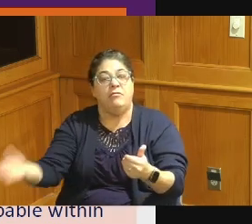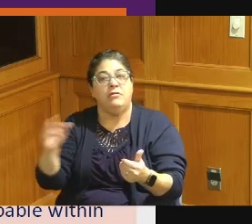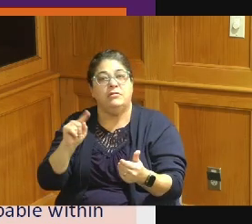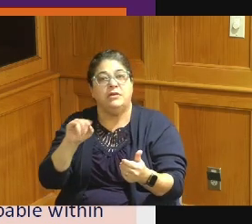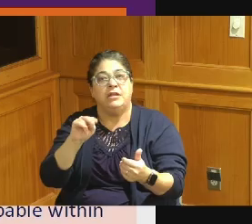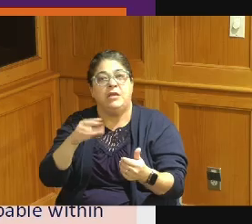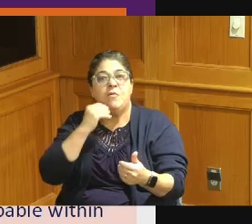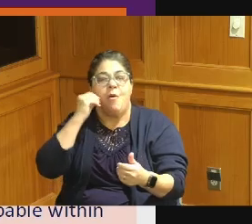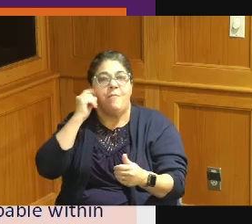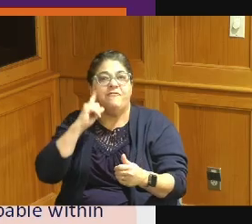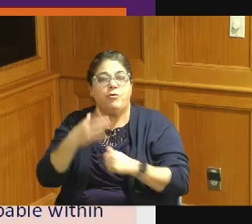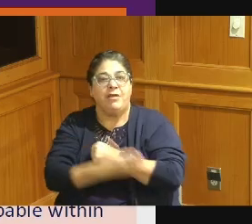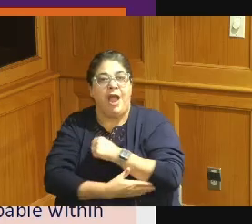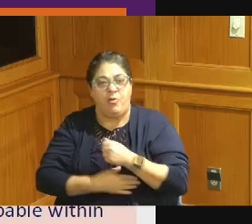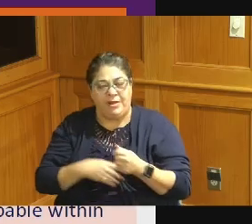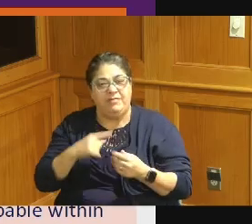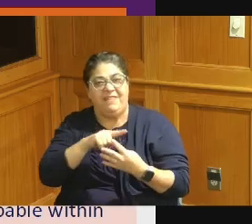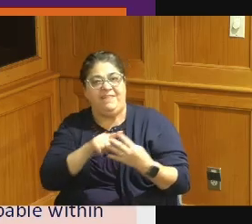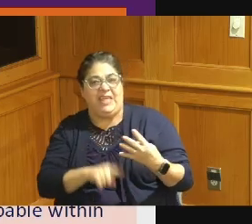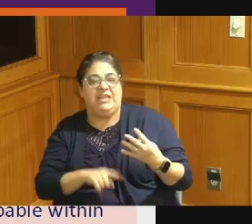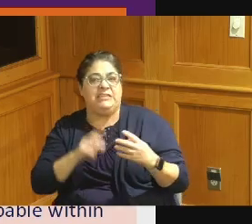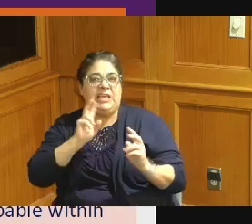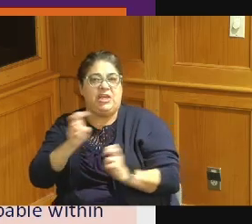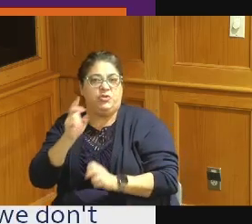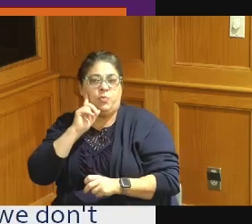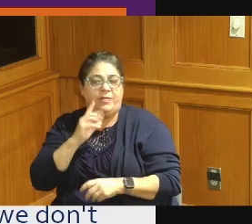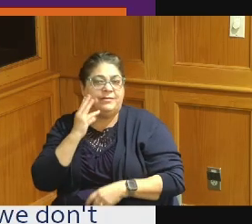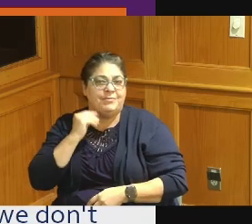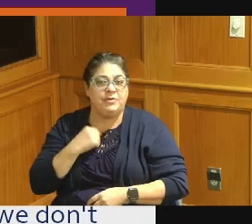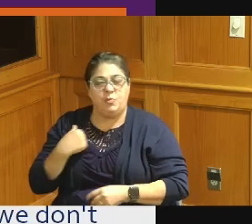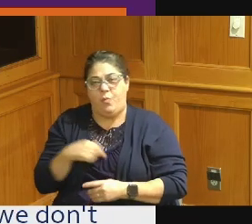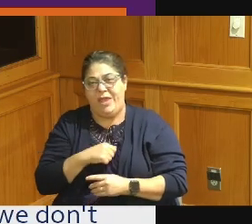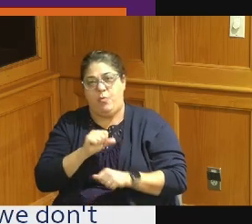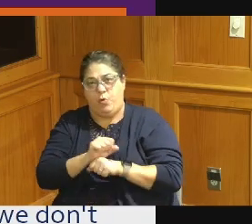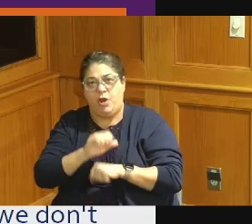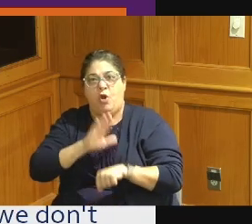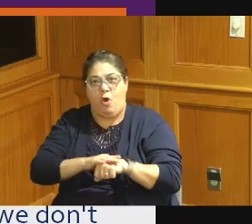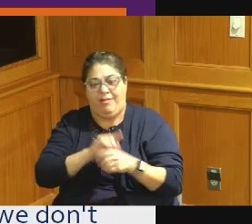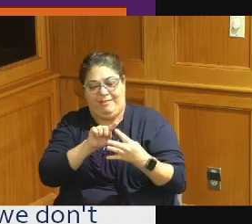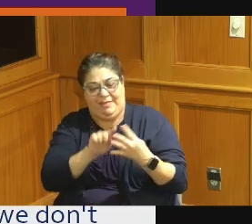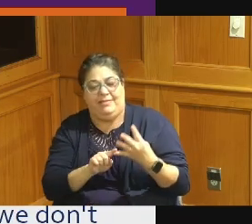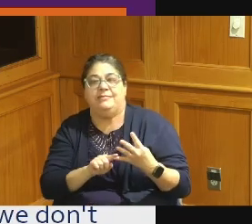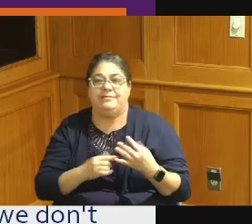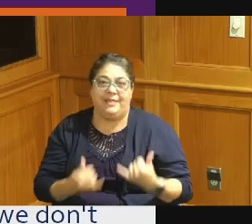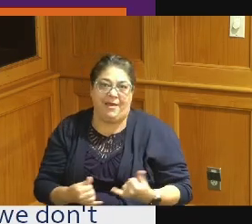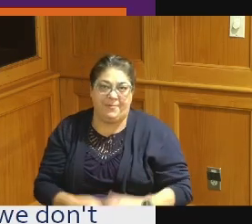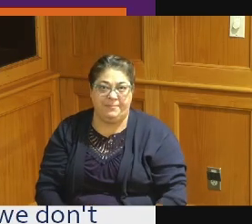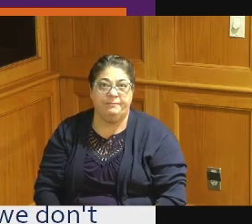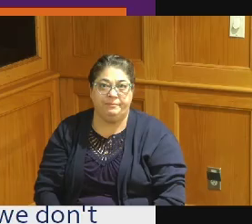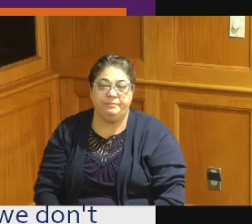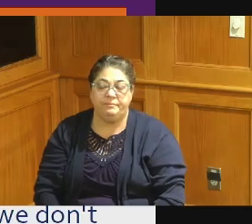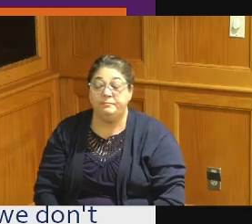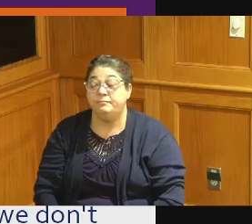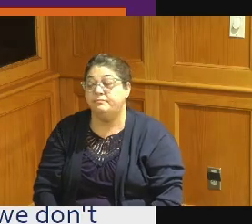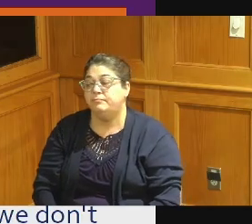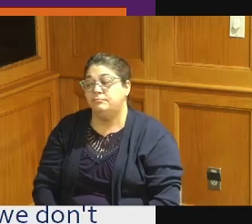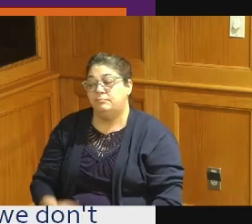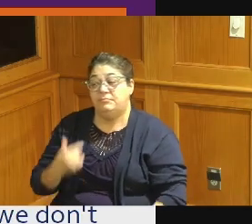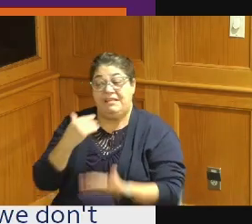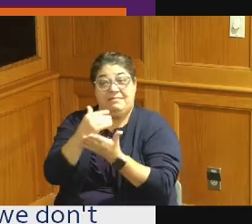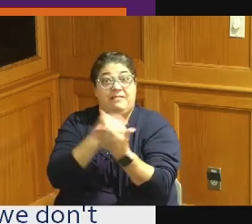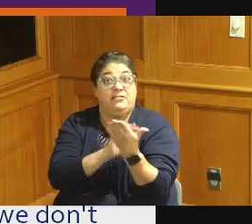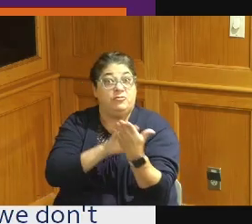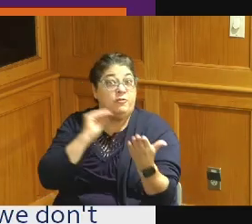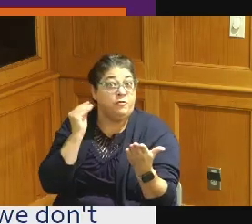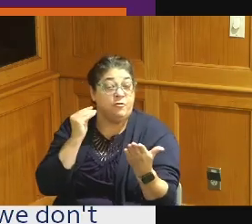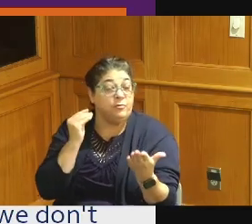And the folks we are working with now are working through these issues right now. A couple of takeaways from this